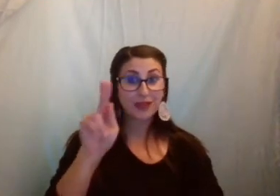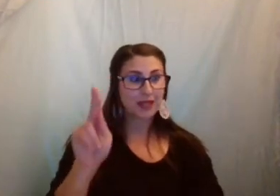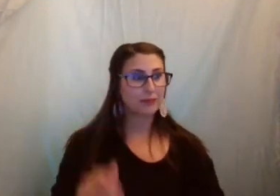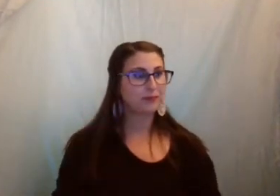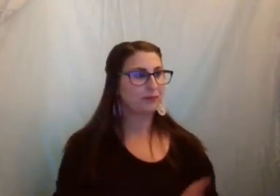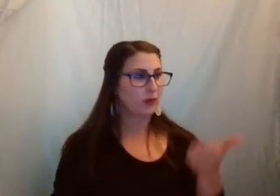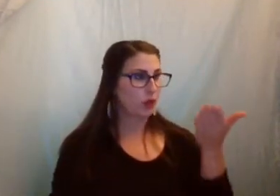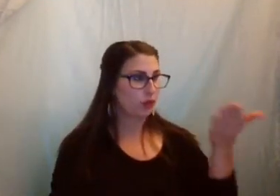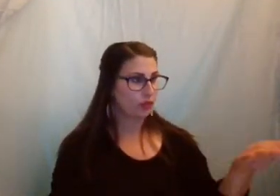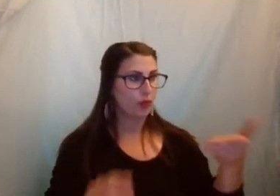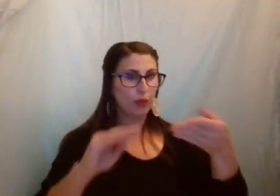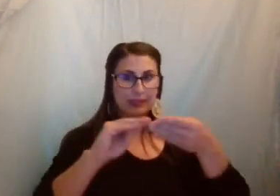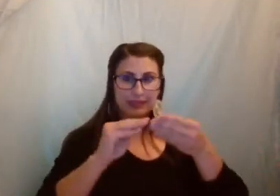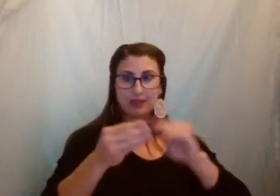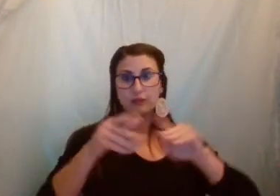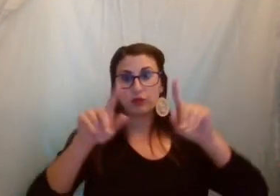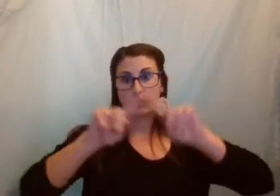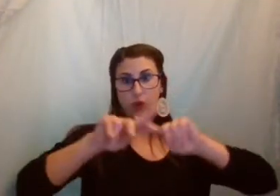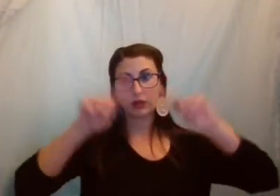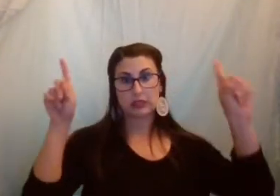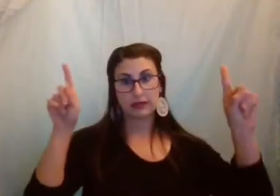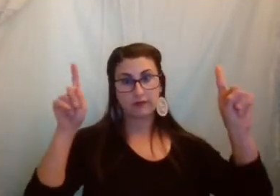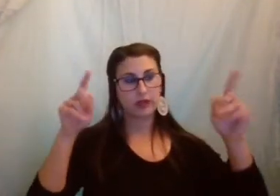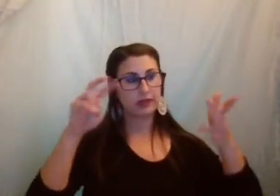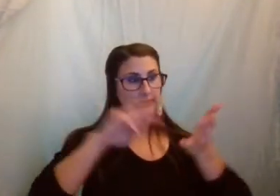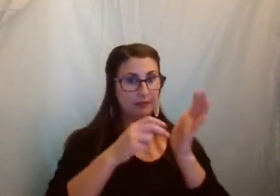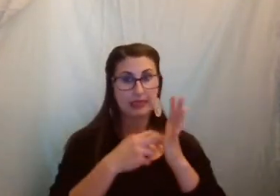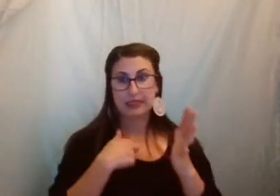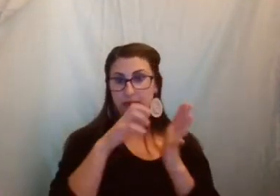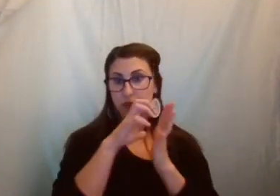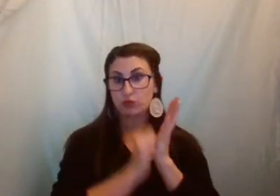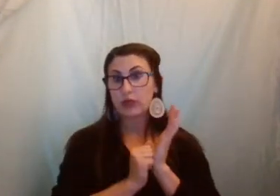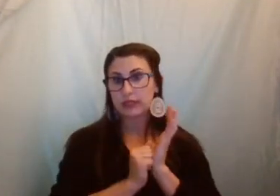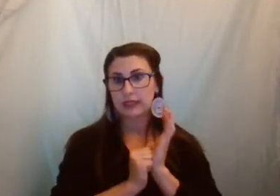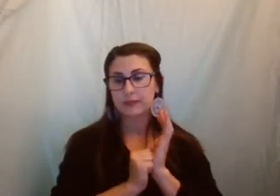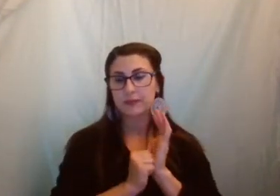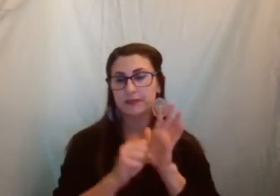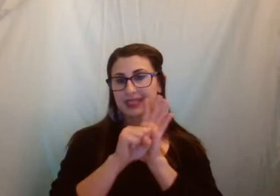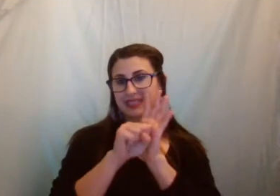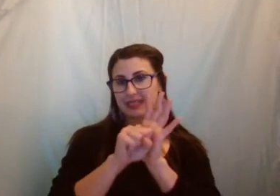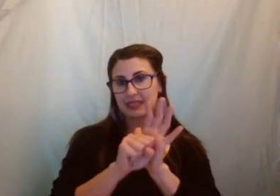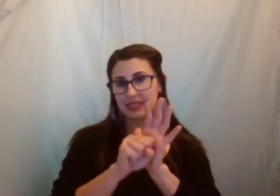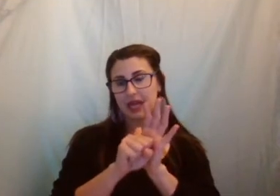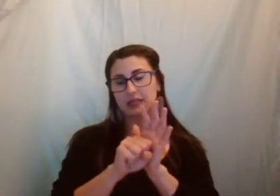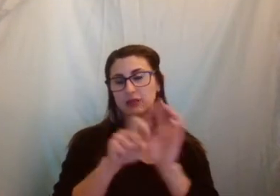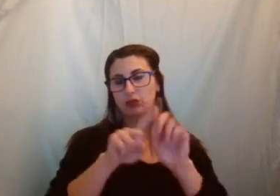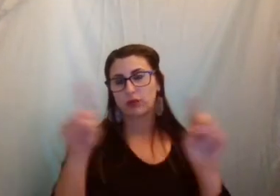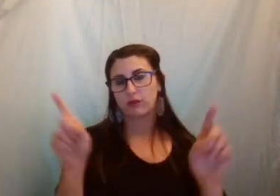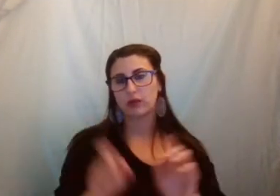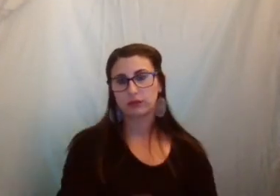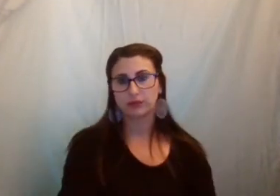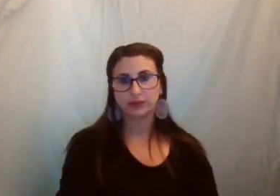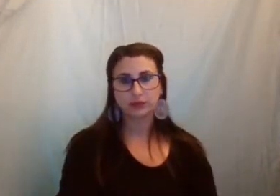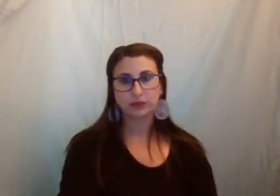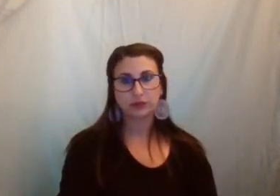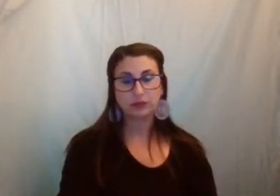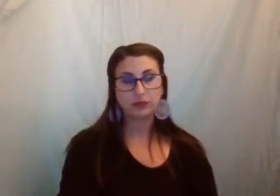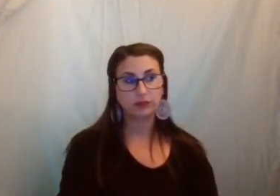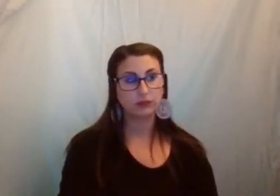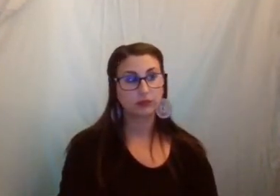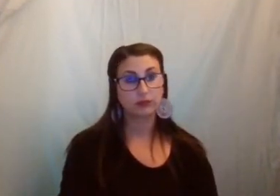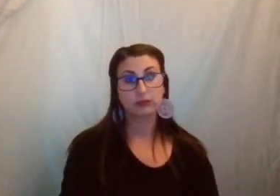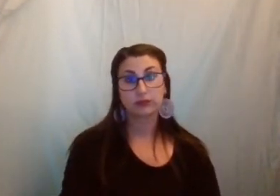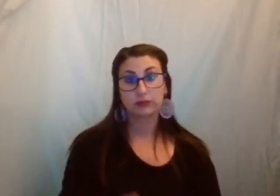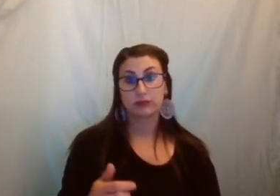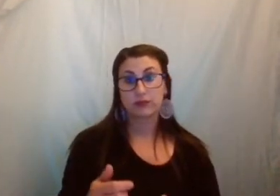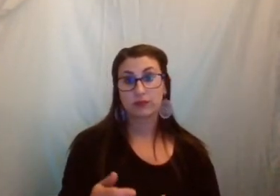All right, so these numbers are different, so I'm going to subtract. The signs are different. So